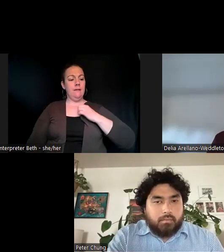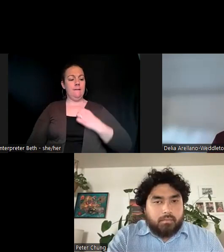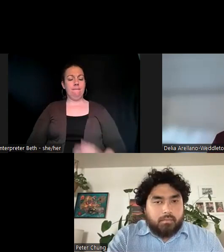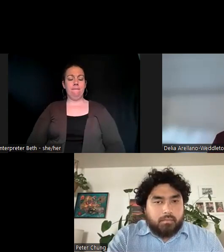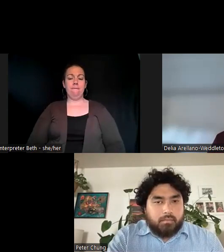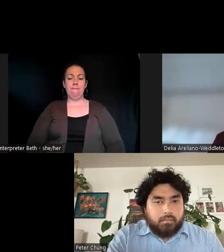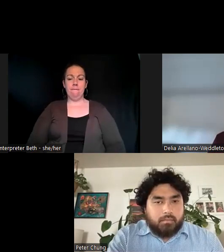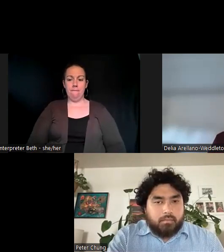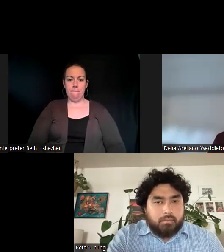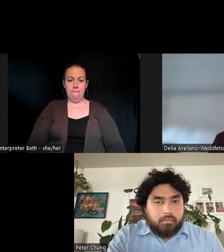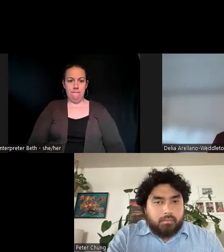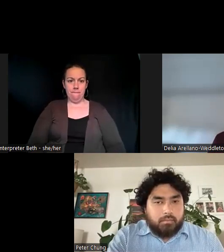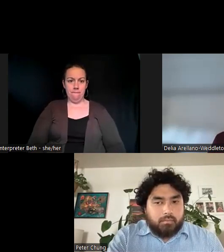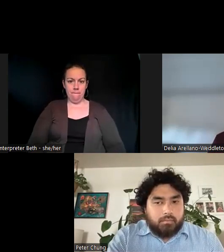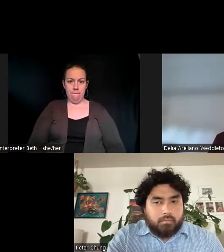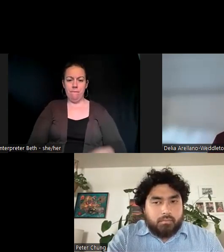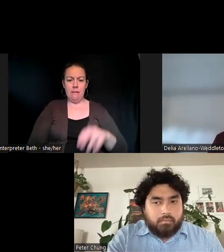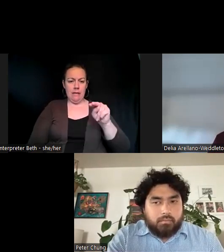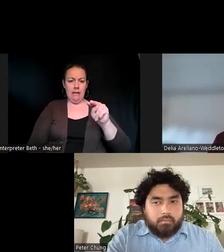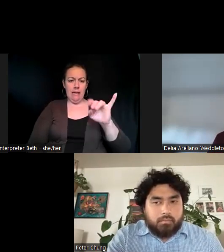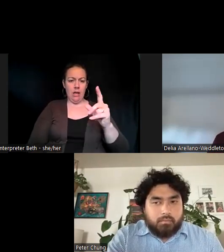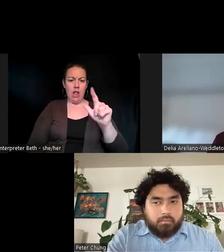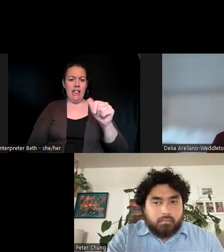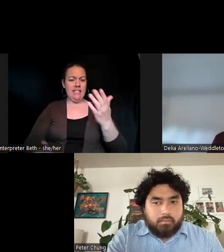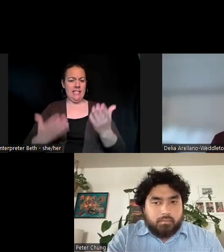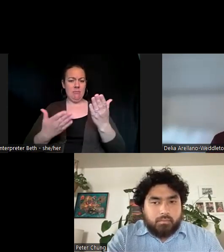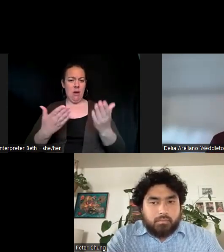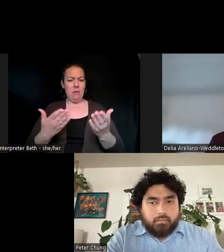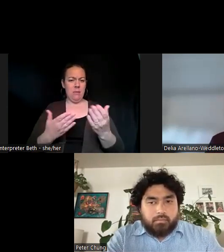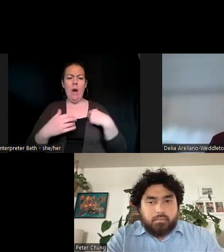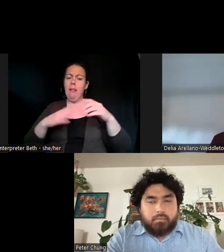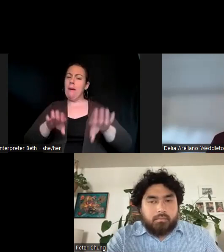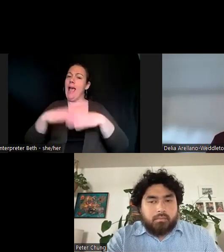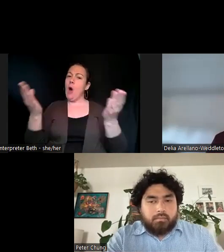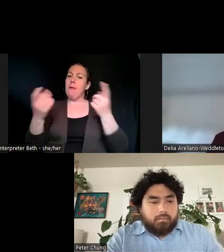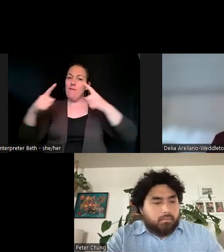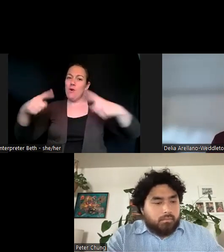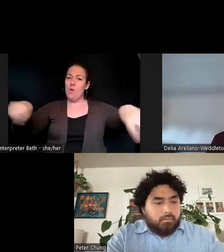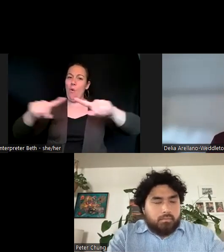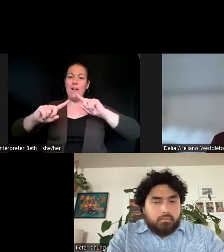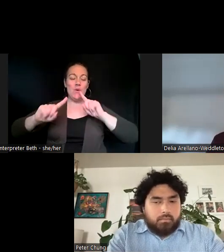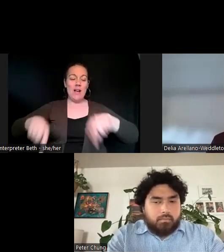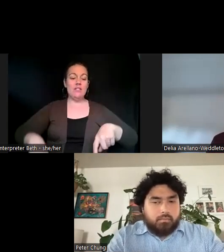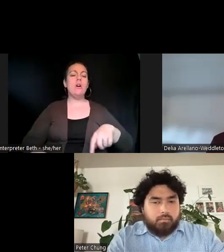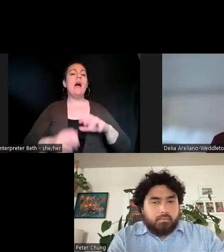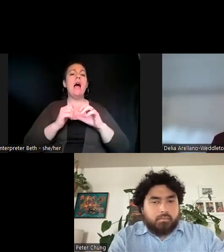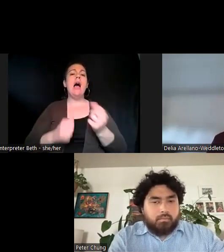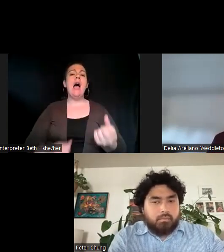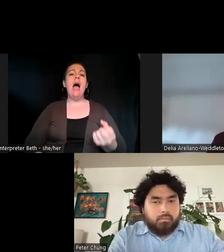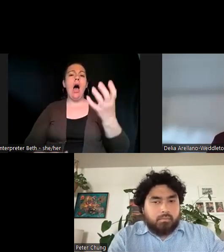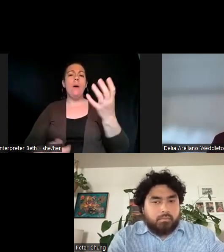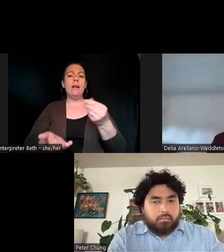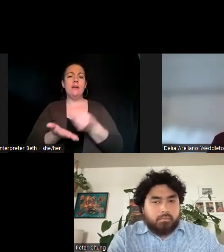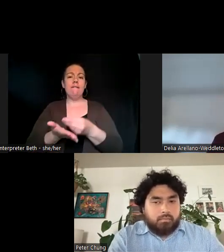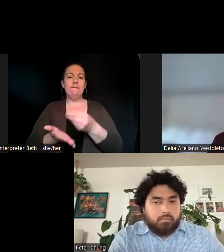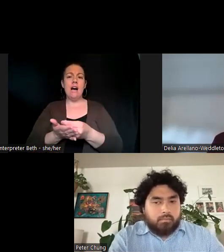my hunch, Nicholas, that this is probably going to be directed at you, but actually I open it to anyone. So the question is, how much funding